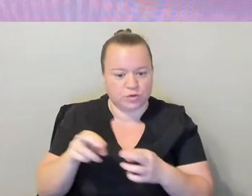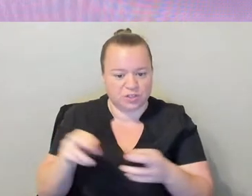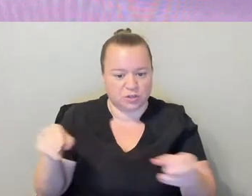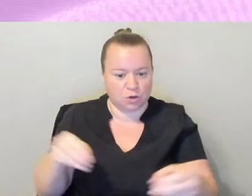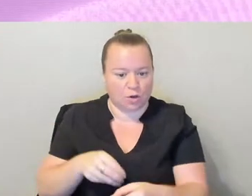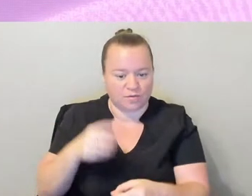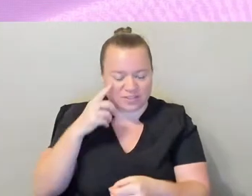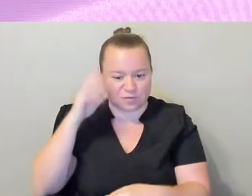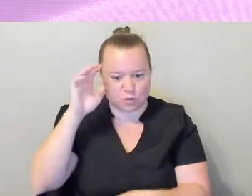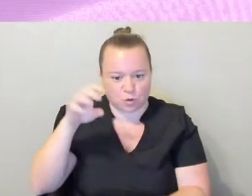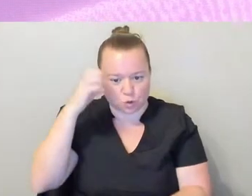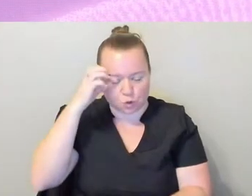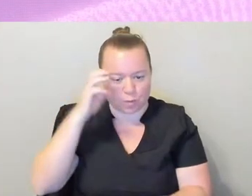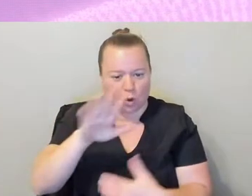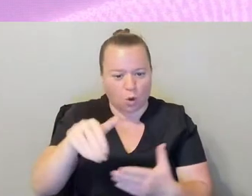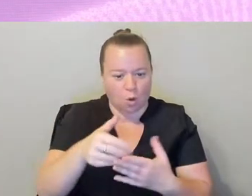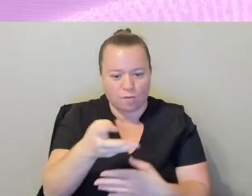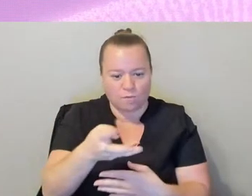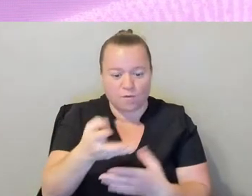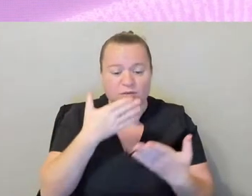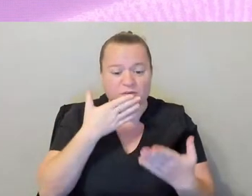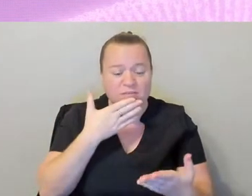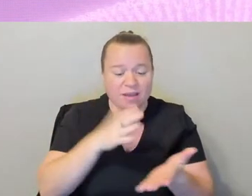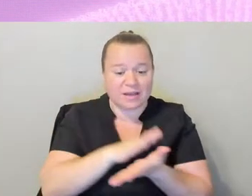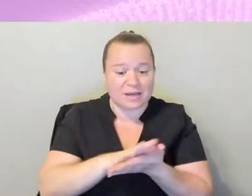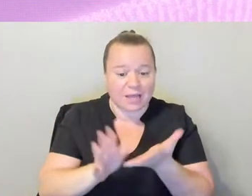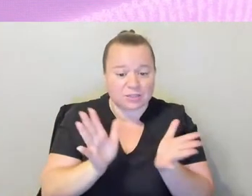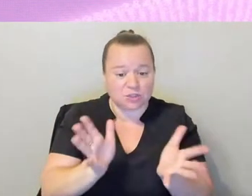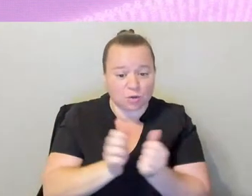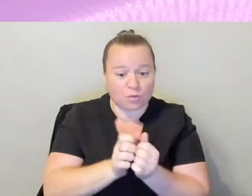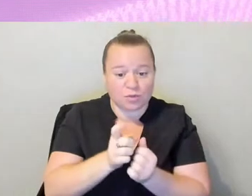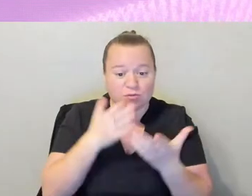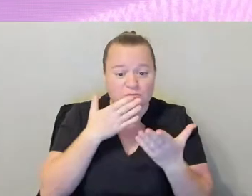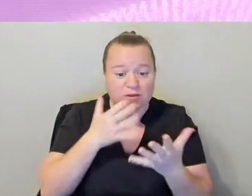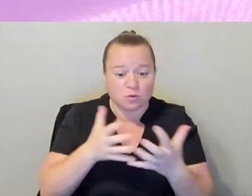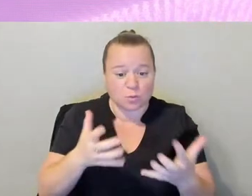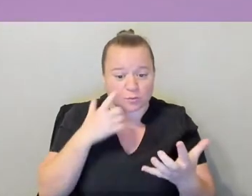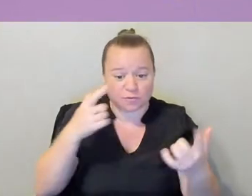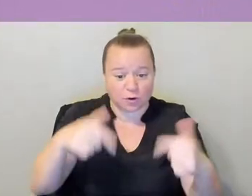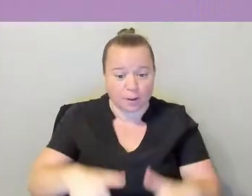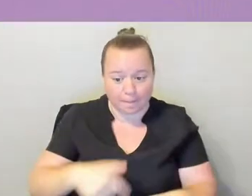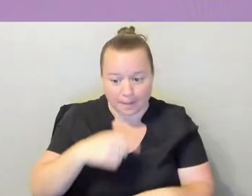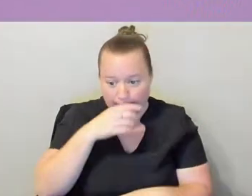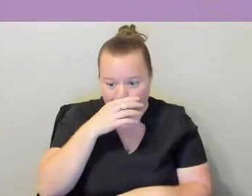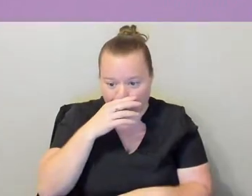Europe. Really great talking to you all, and thank you so much for being with us.